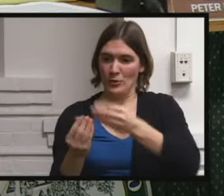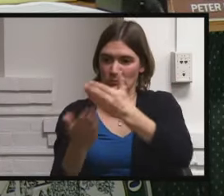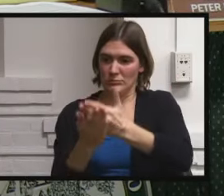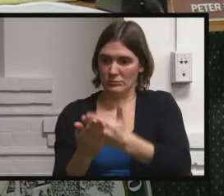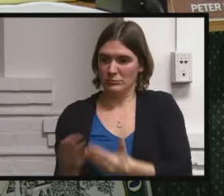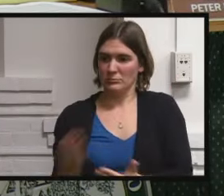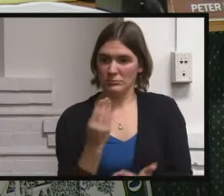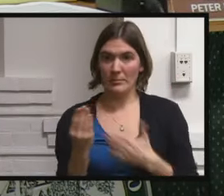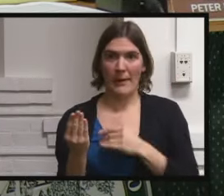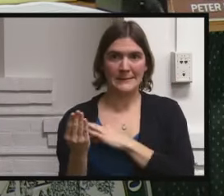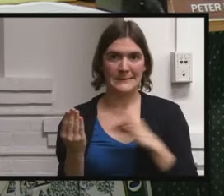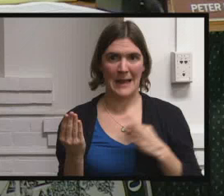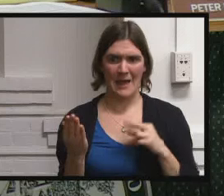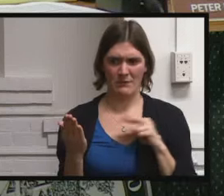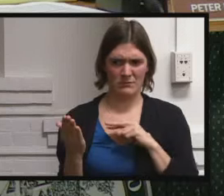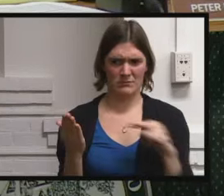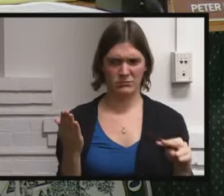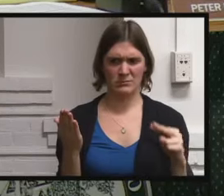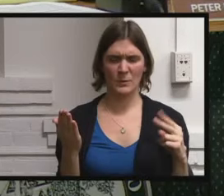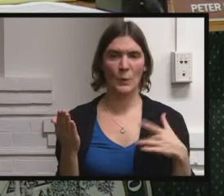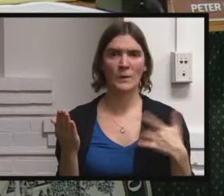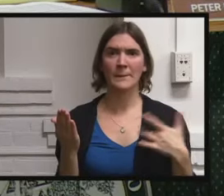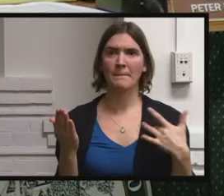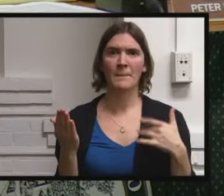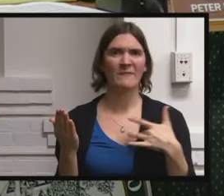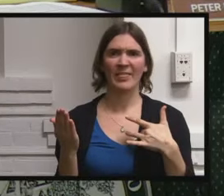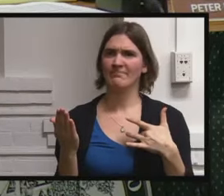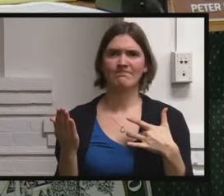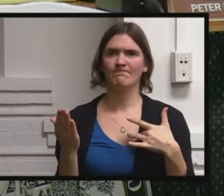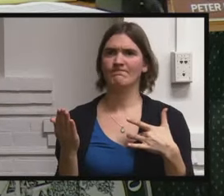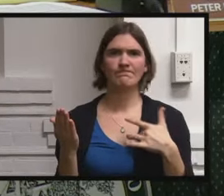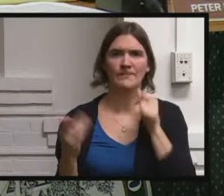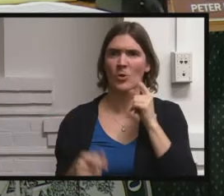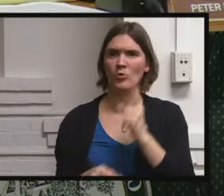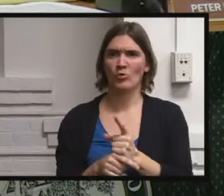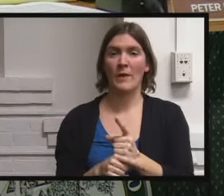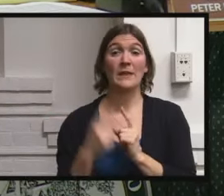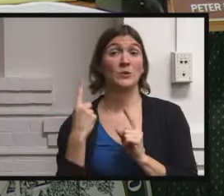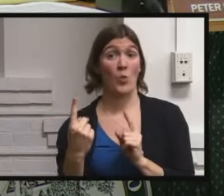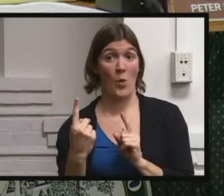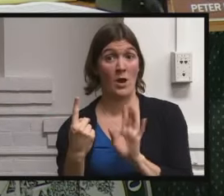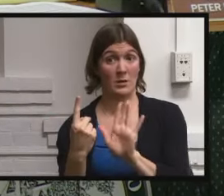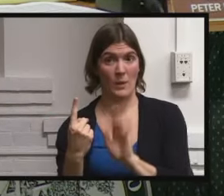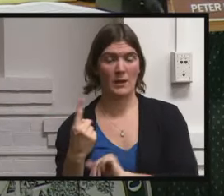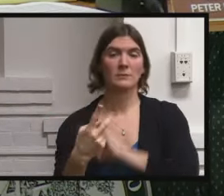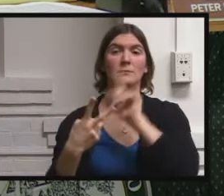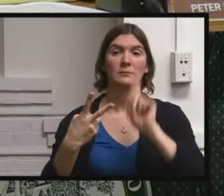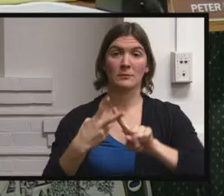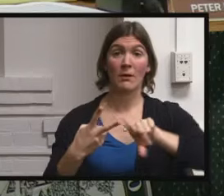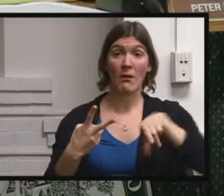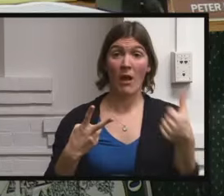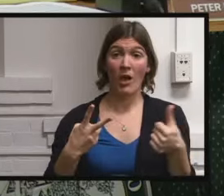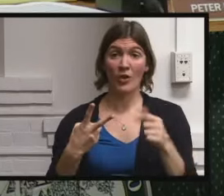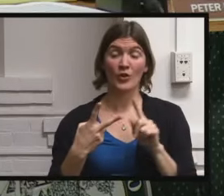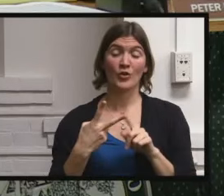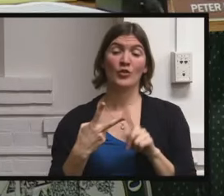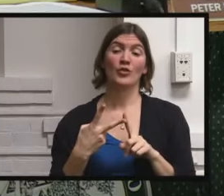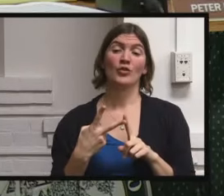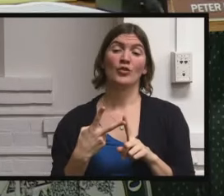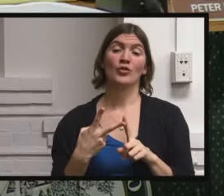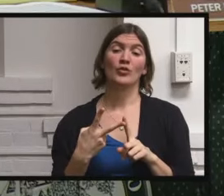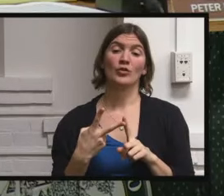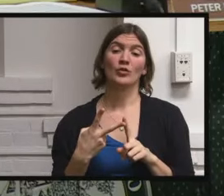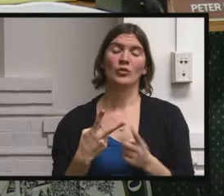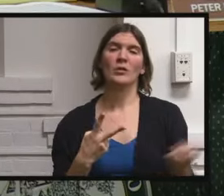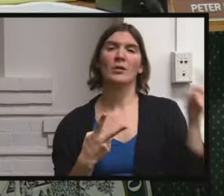our administration so that we can understand them at the town level. That's one question that I have. The second question I have goes